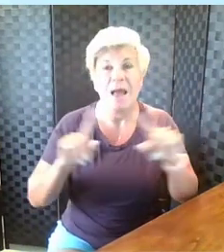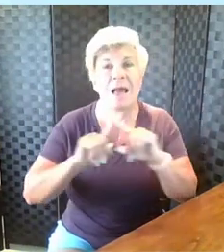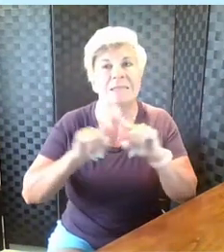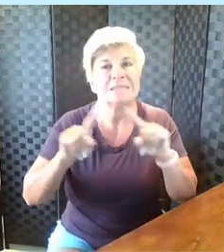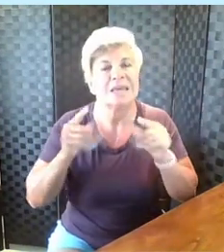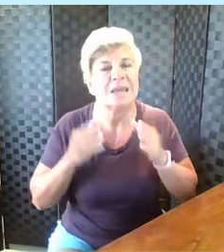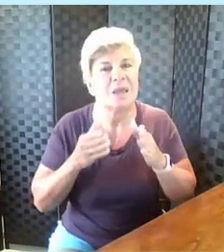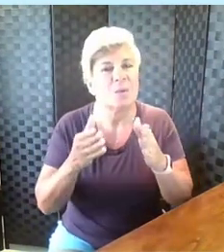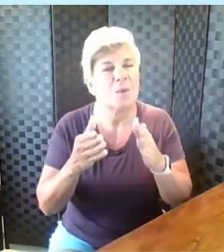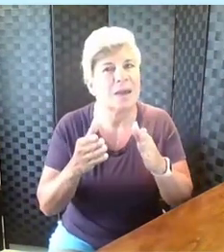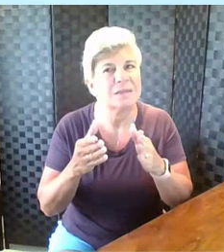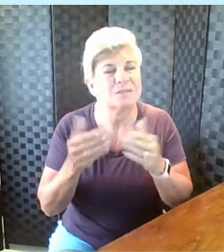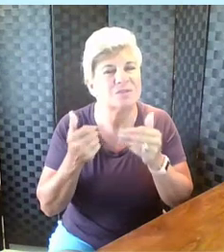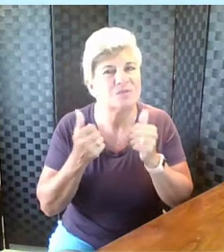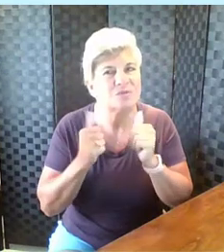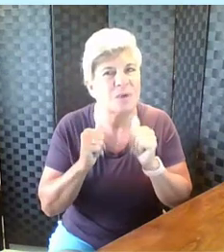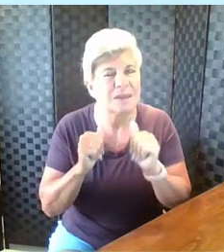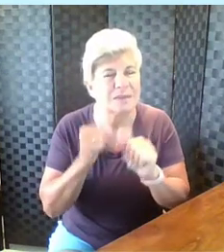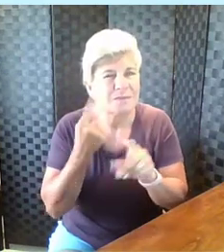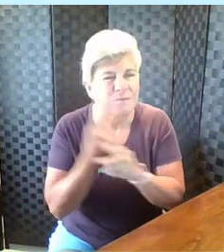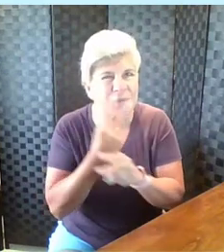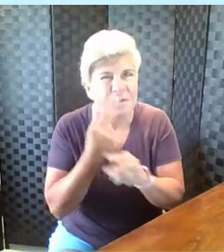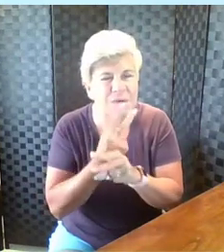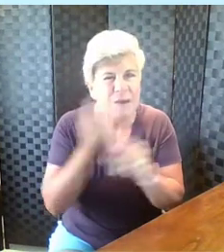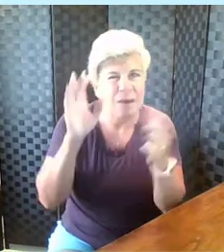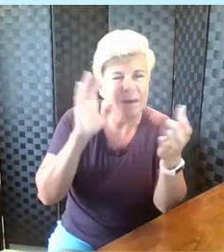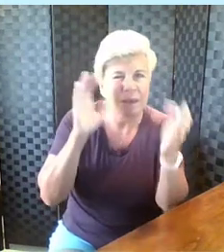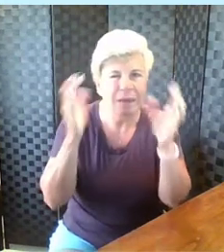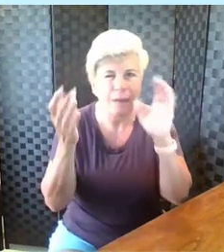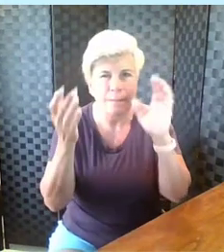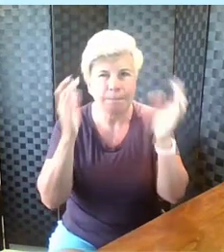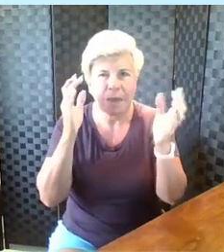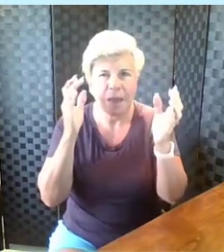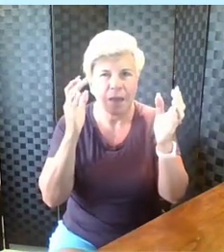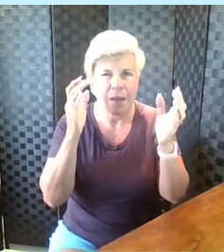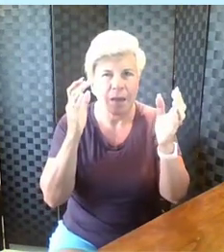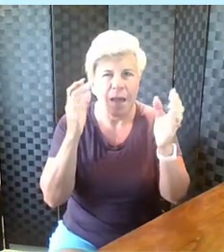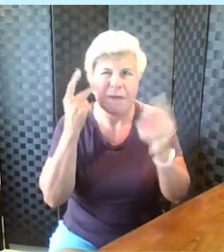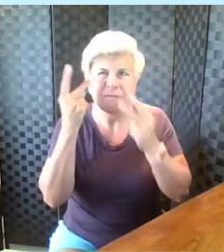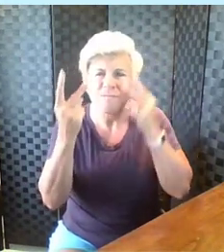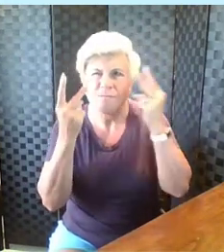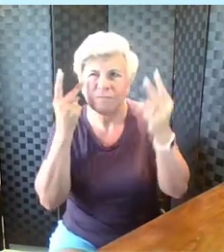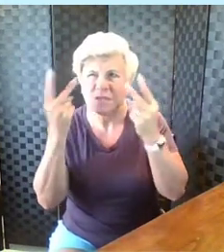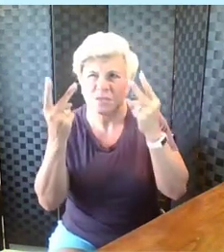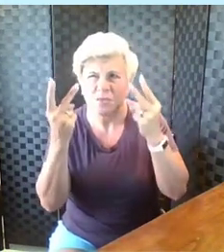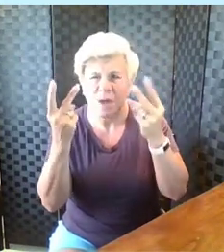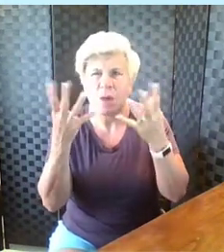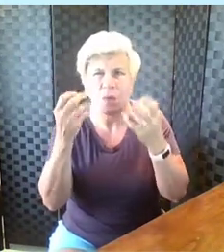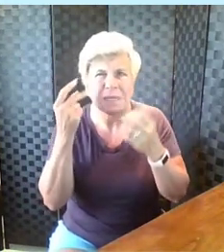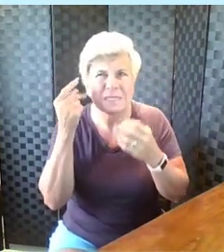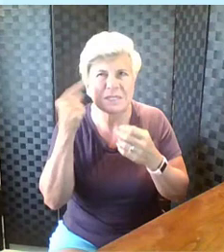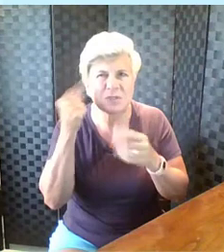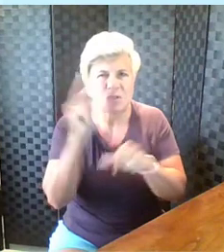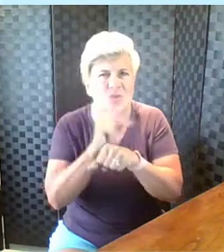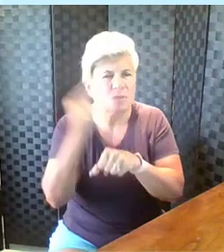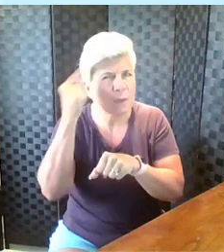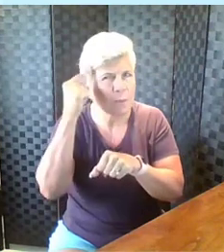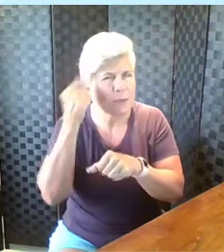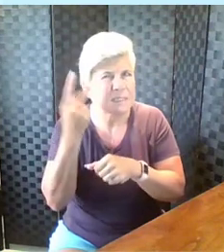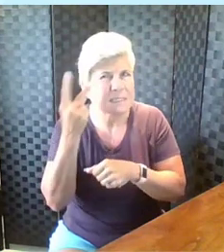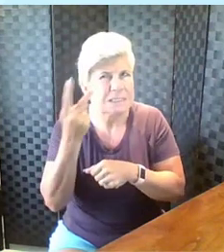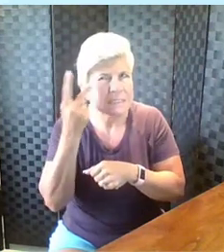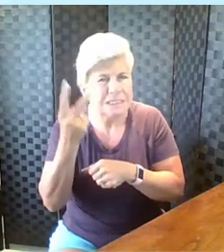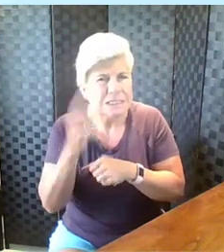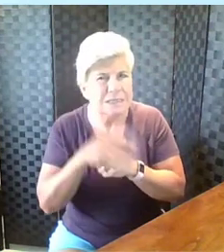really like to use. I'm more of a visual learner, which means I need to see something before it clicks in my brain and makes sense. So the second strategy we